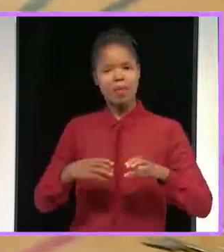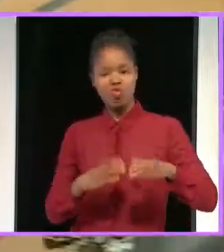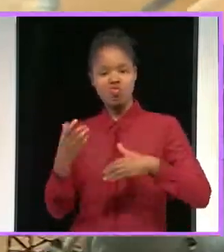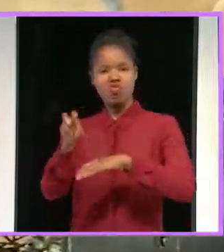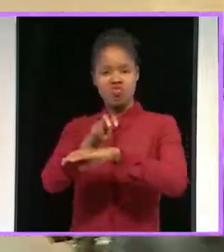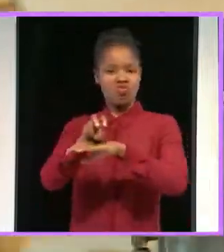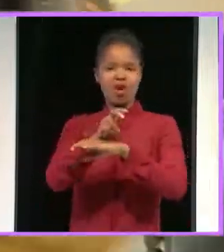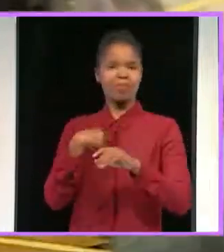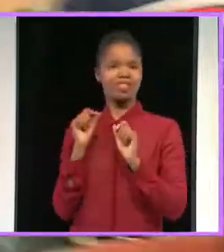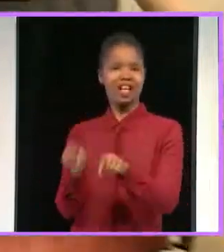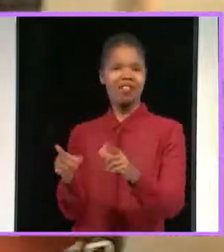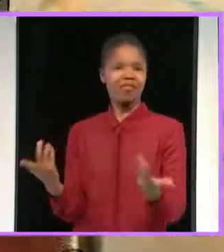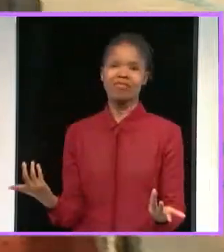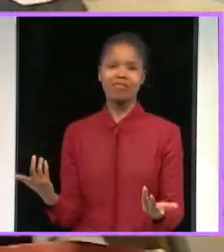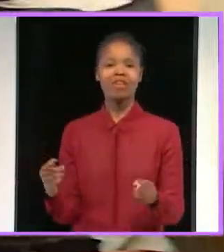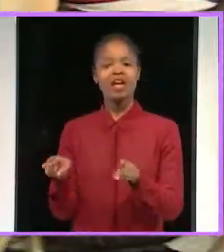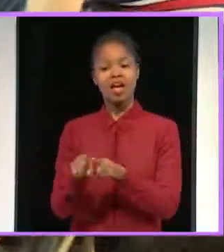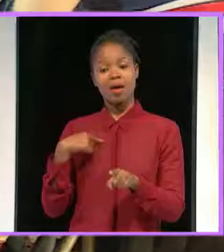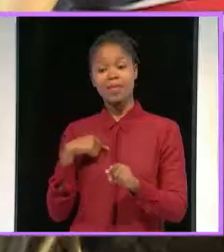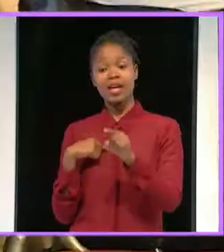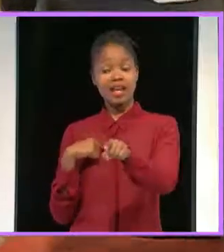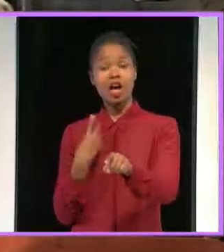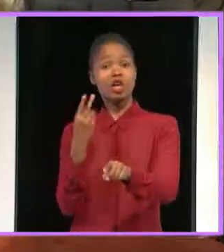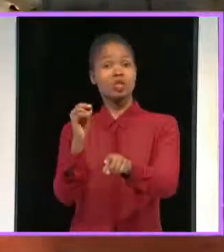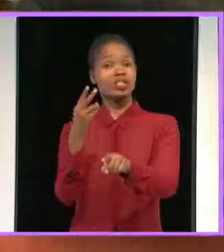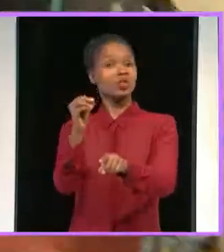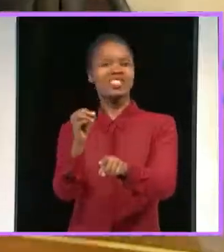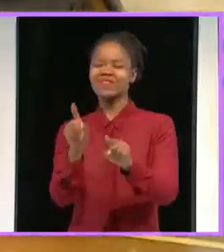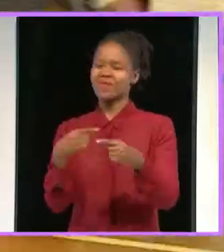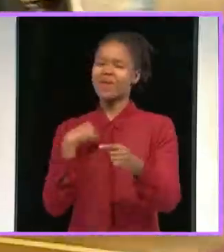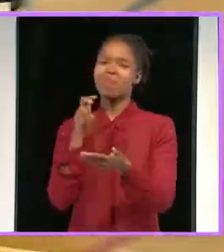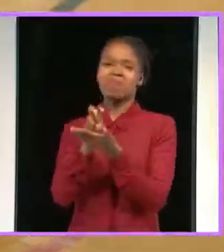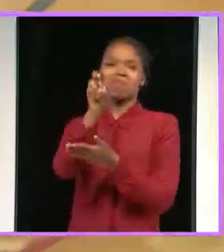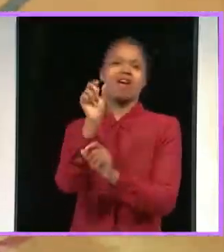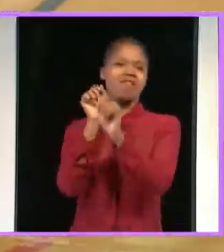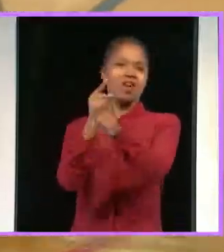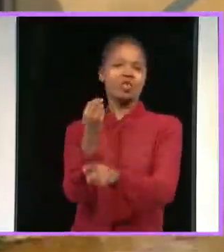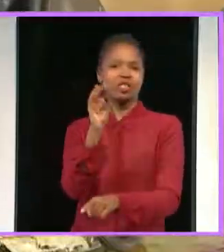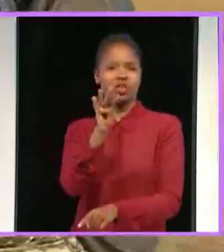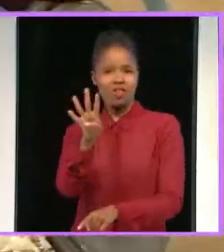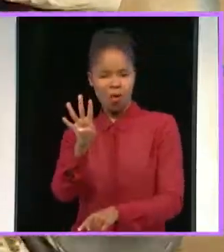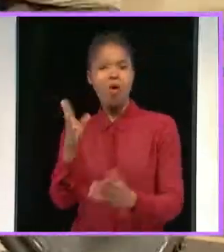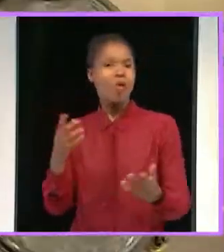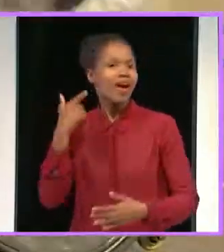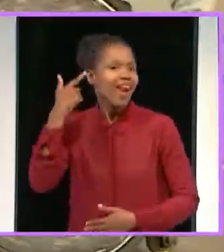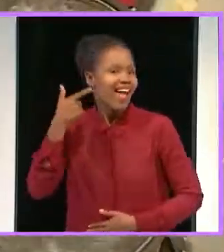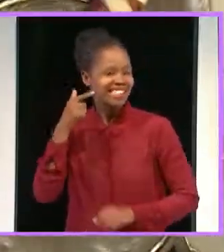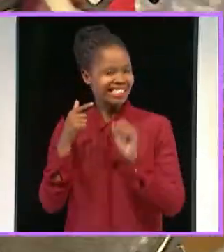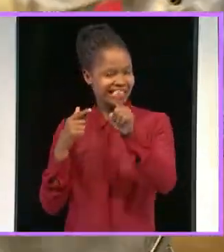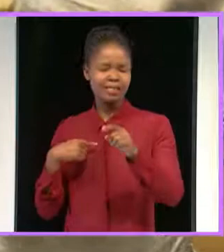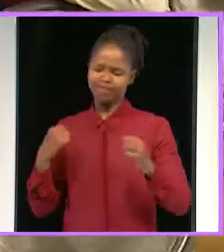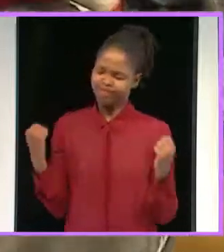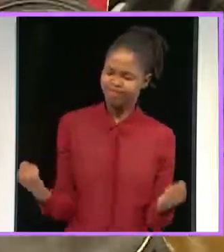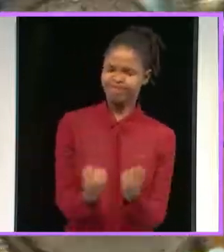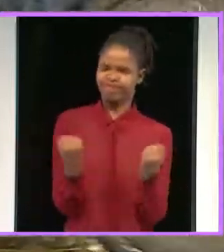the next Olympics, not the one in Tokyo, the one after that. And we're trying very hard. You know, we're doing a lot of work in terms